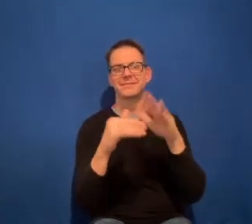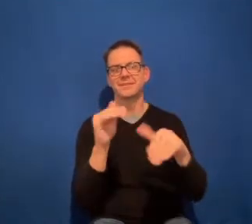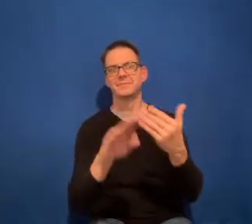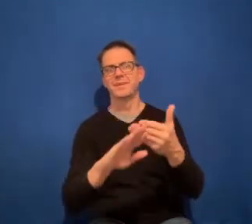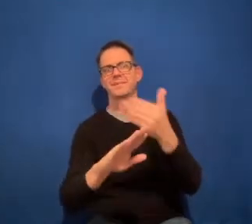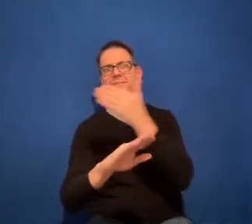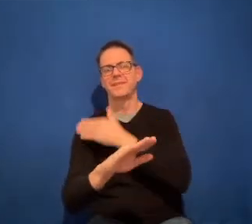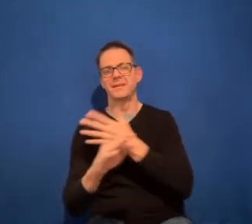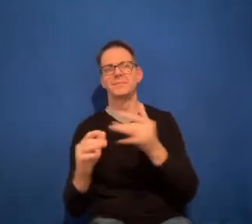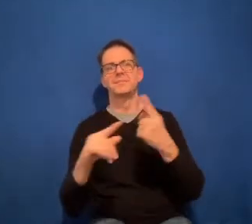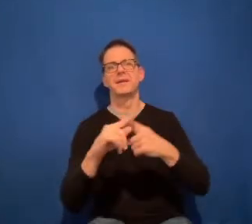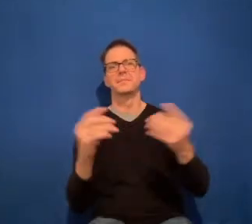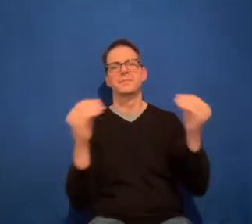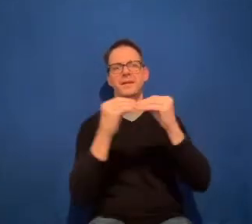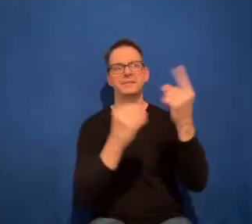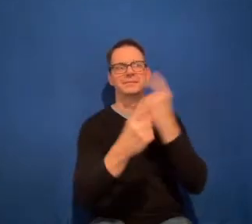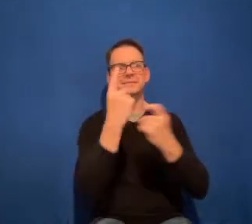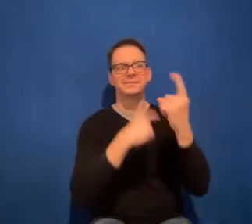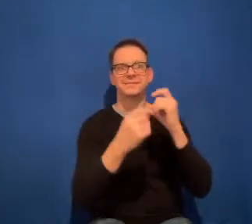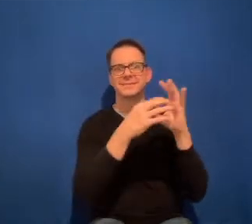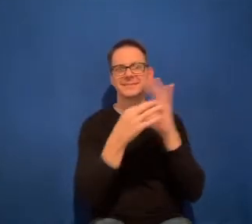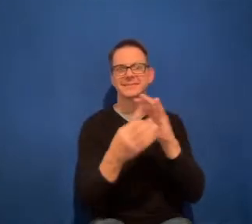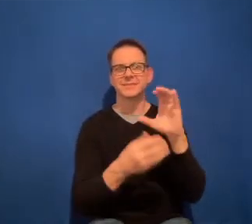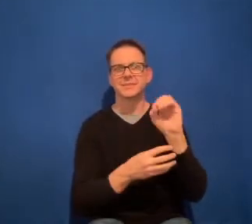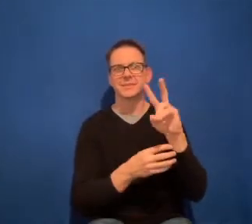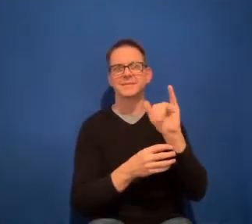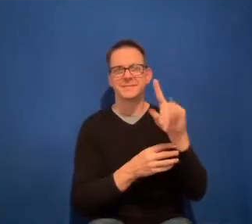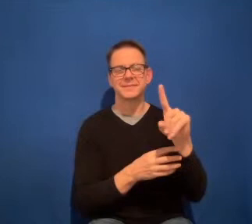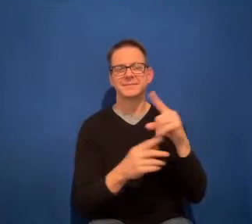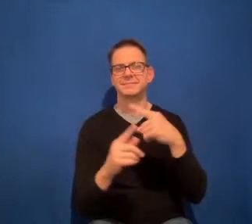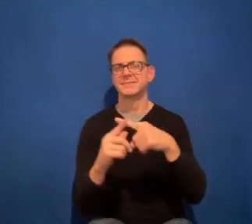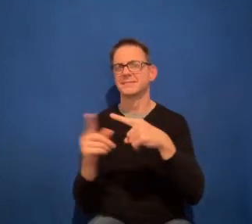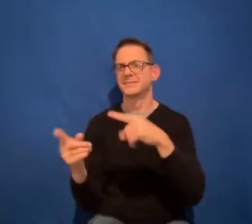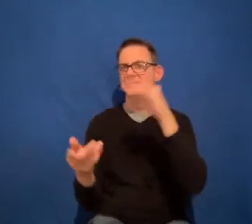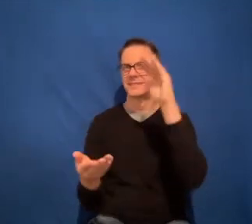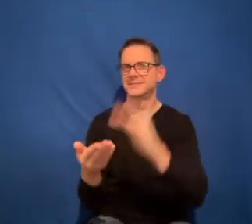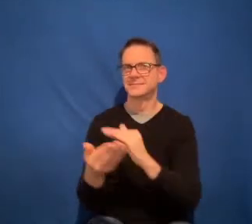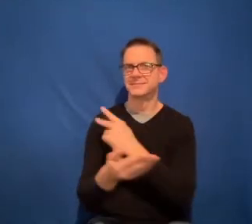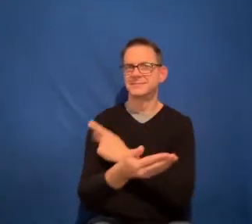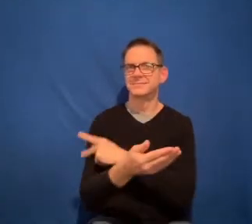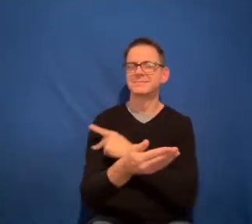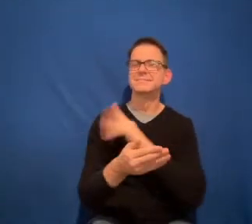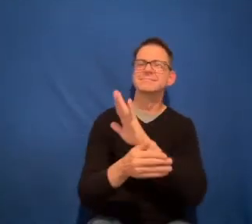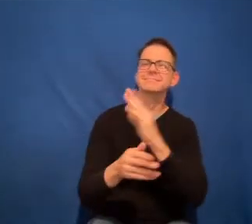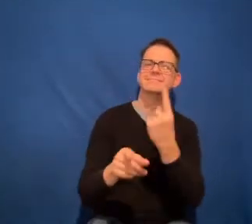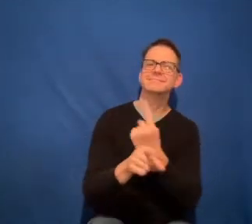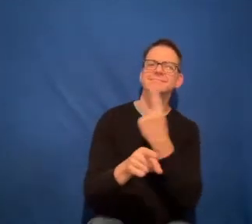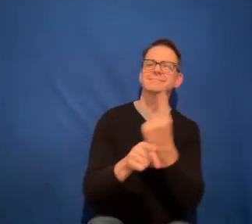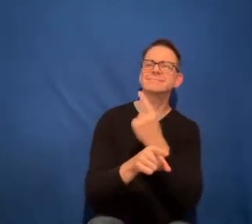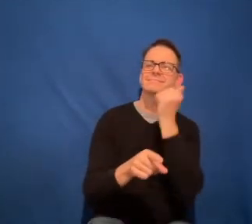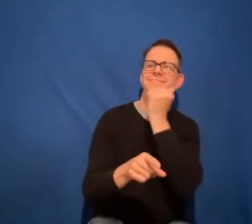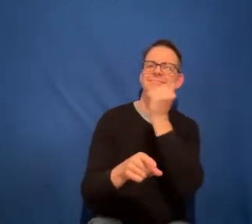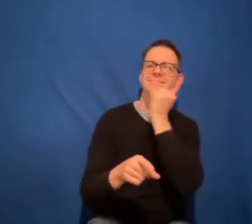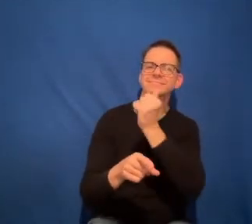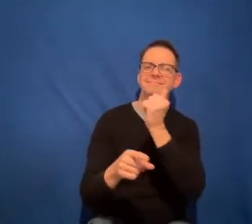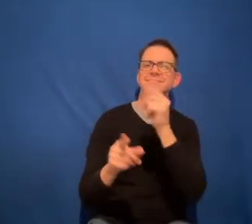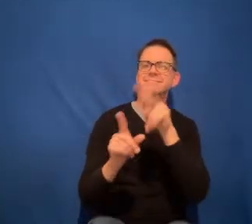And so even though we might have had less patients coming for kind of like routine kind of things, or the random numbers of people who